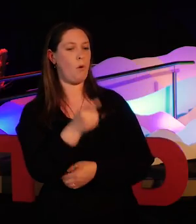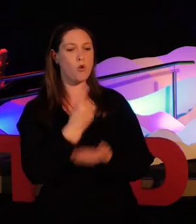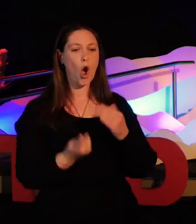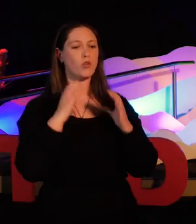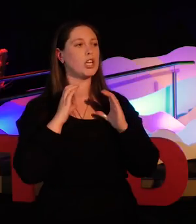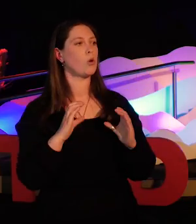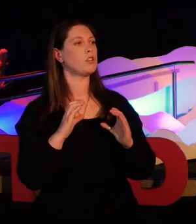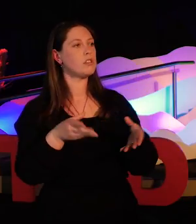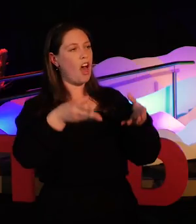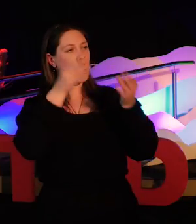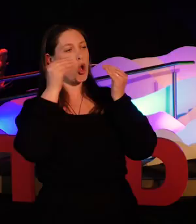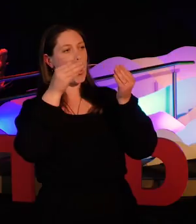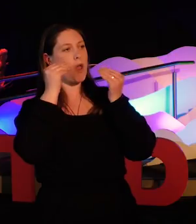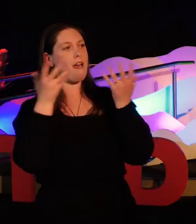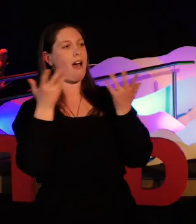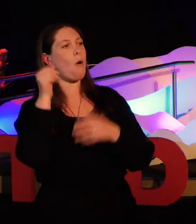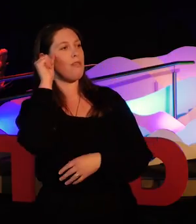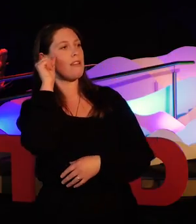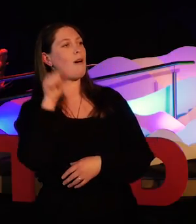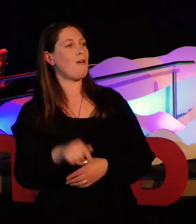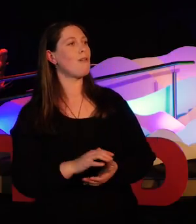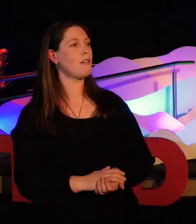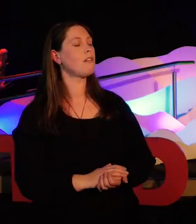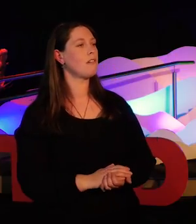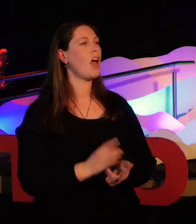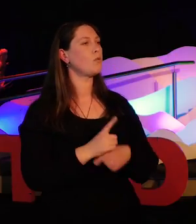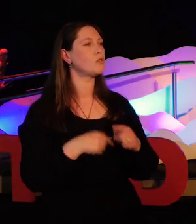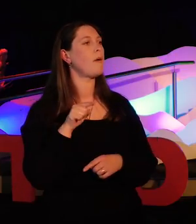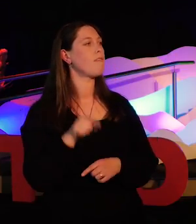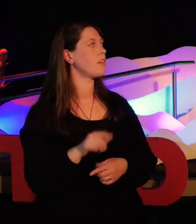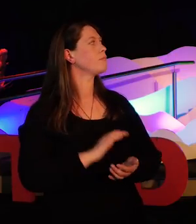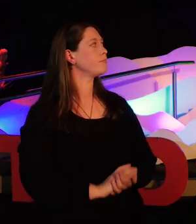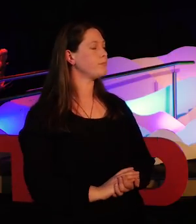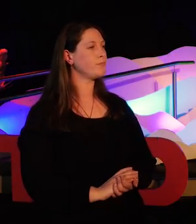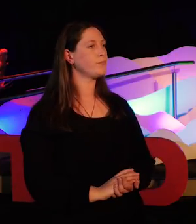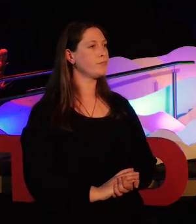coaches. They are learners. They've learned how to learn. And we'll talk about that.